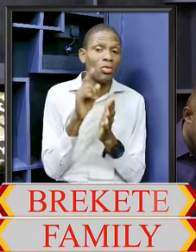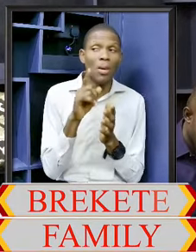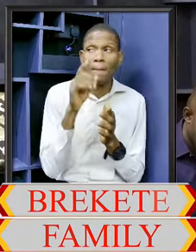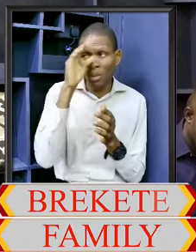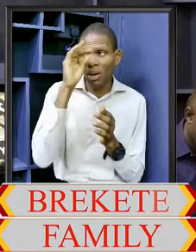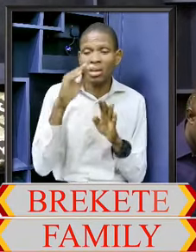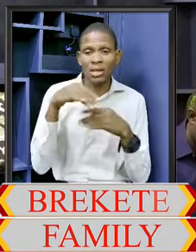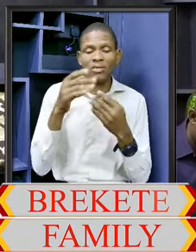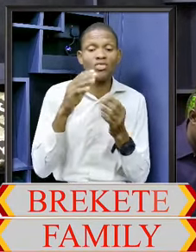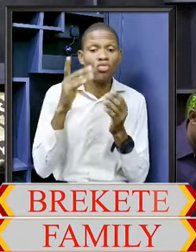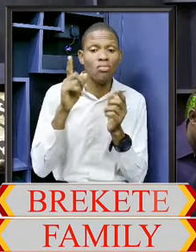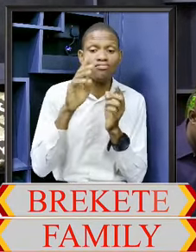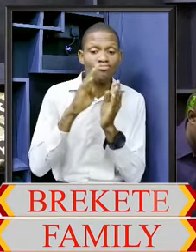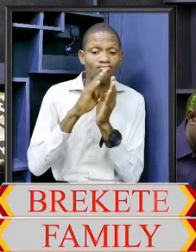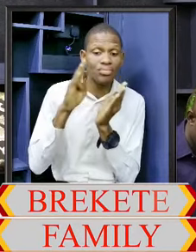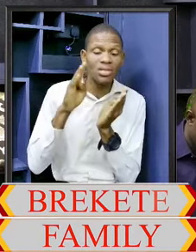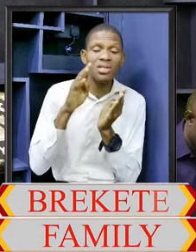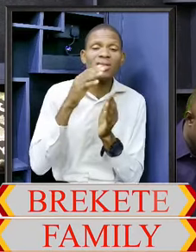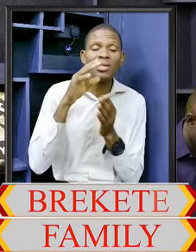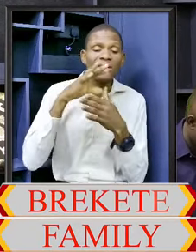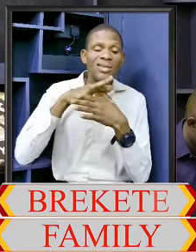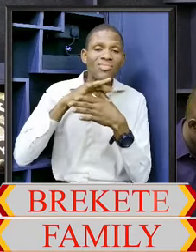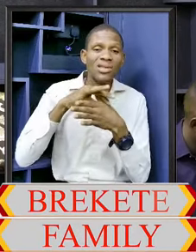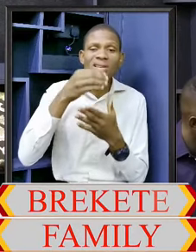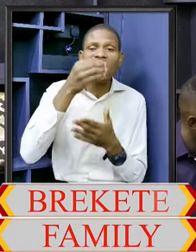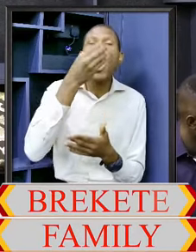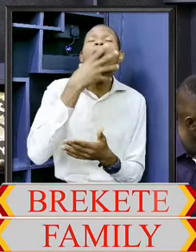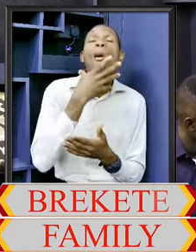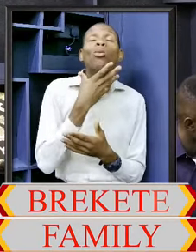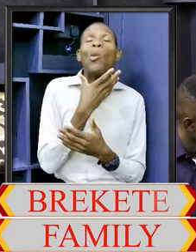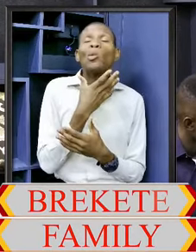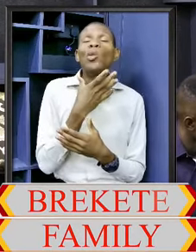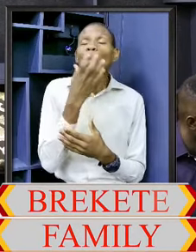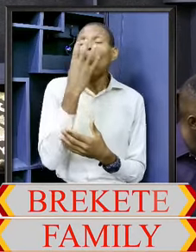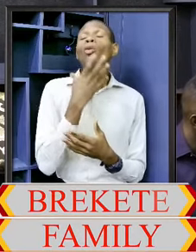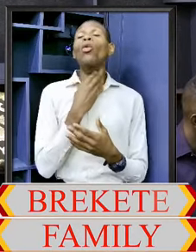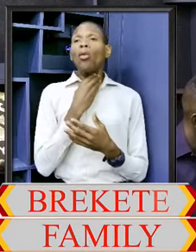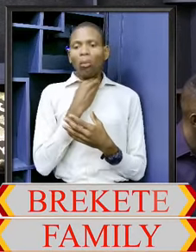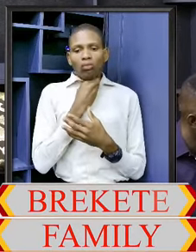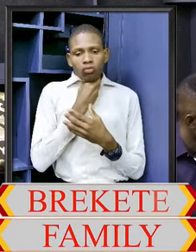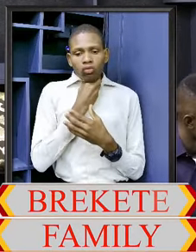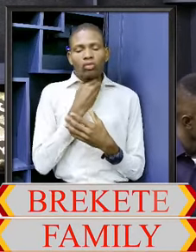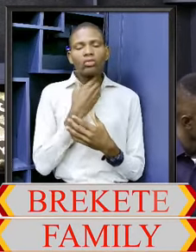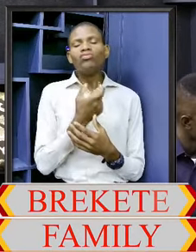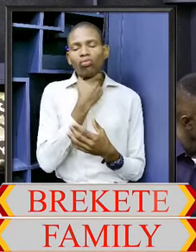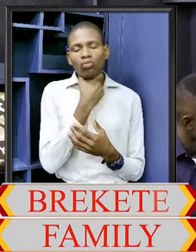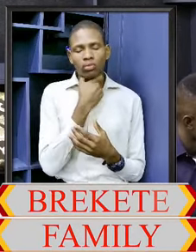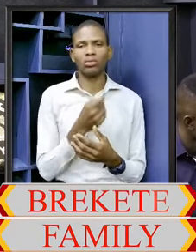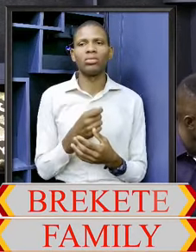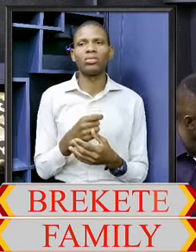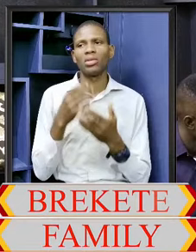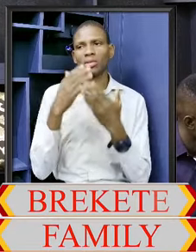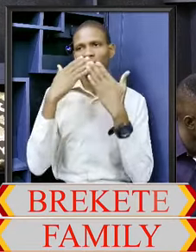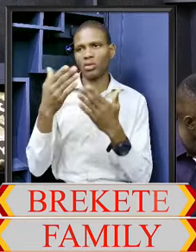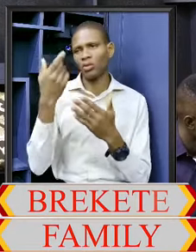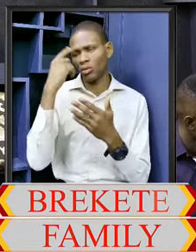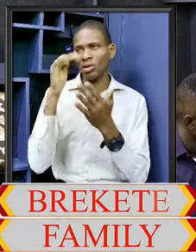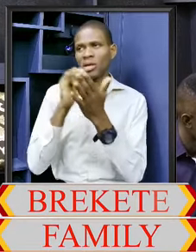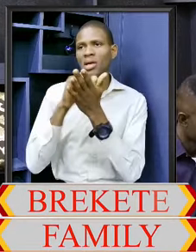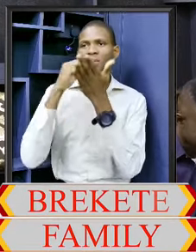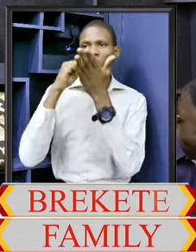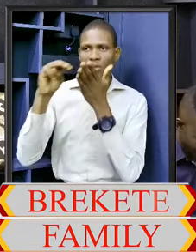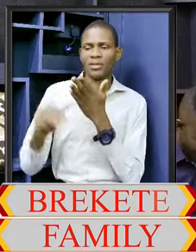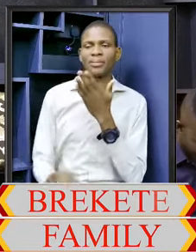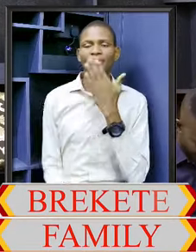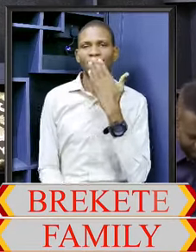meat. He put everything for mouth, they swallow them. Now choke, he go choke them. Mm-hmm. Thank you for that message, Uyi. Thank you very much, sir. Thank you.